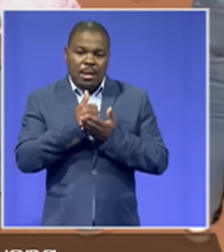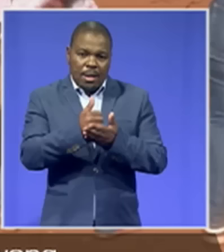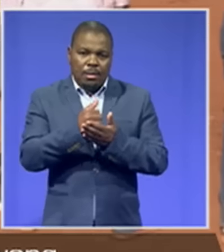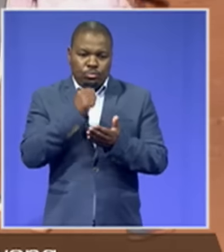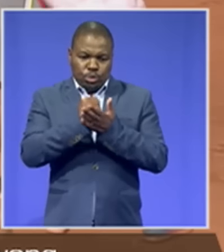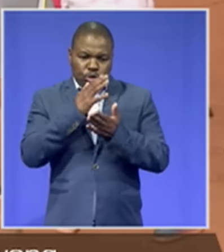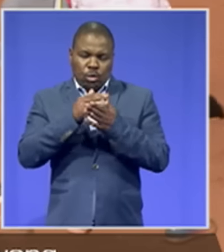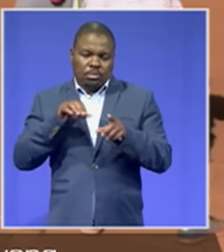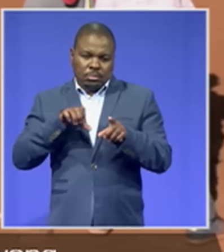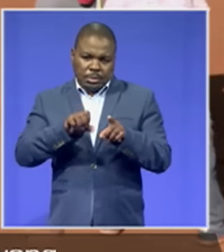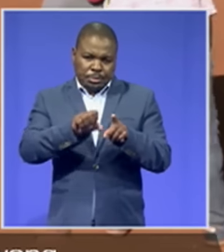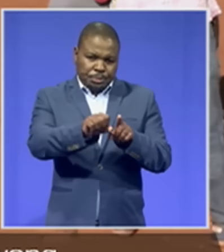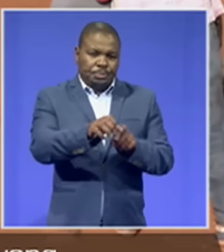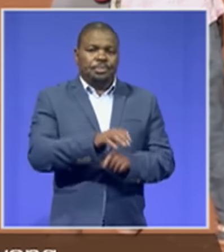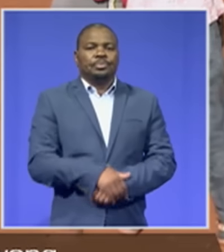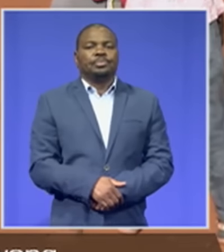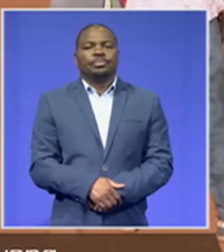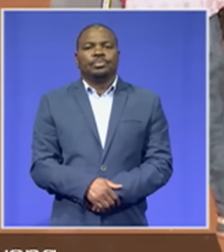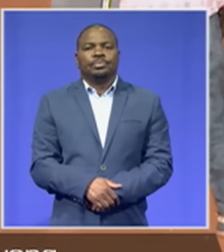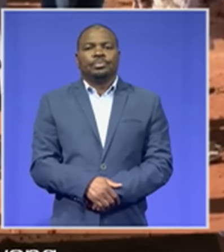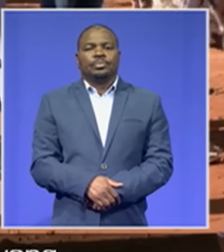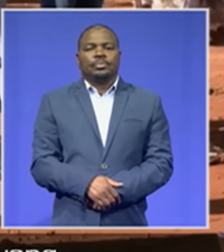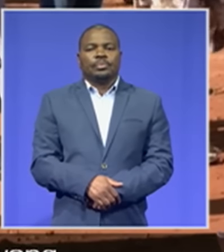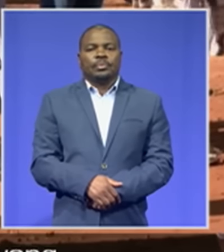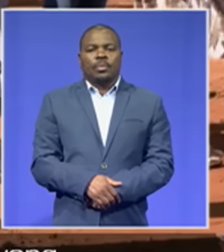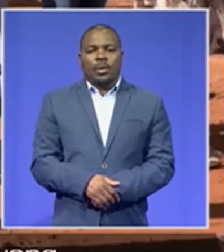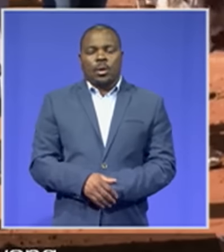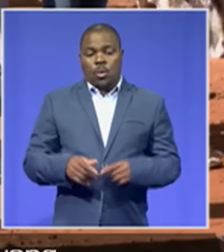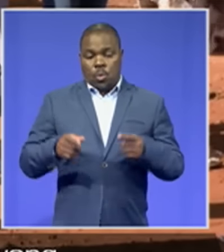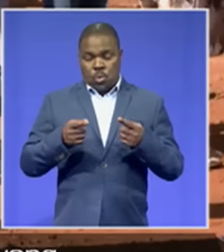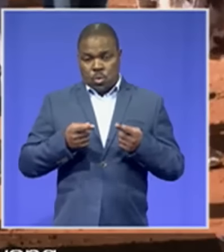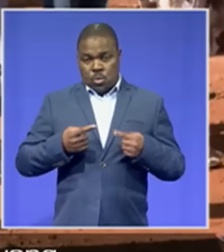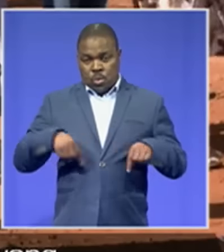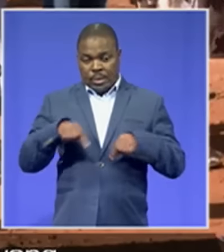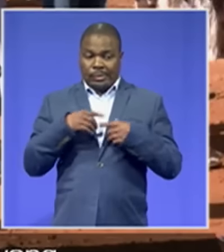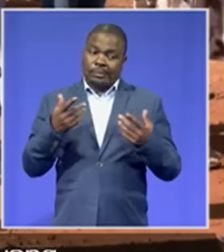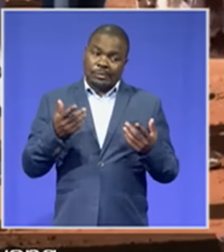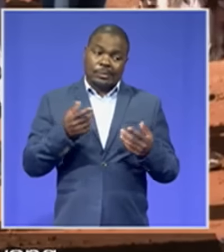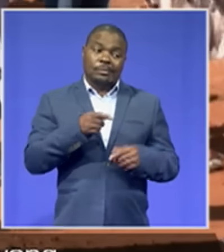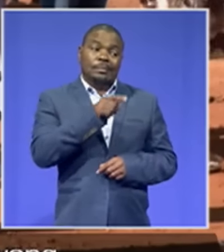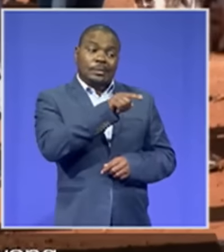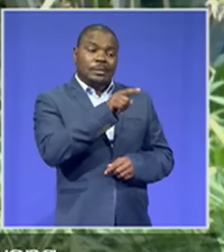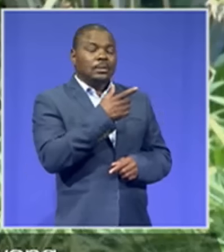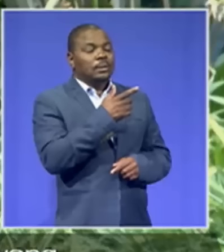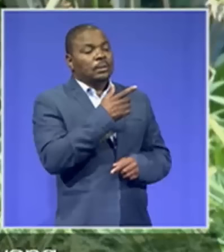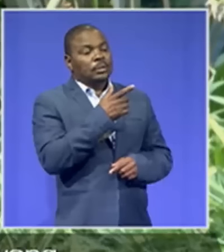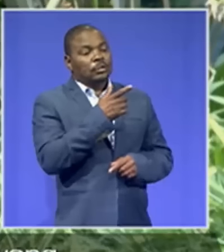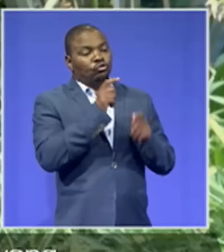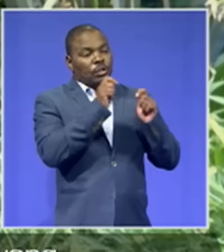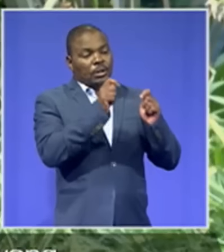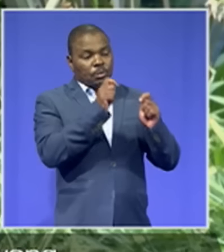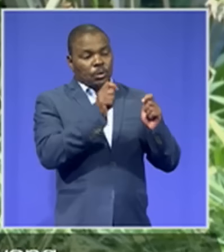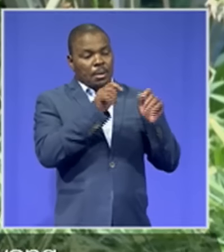ba se salle morao dithutong tsa bona. We must say transport operators need to bear in mind that